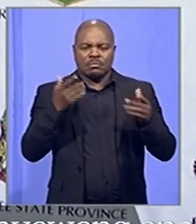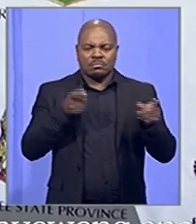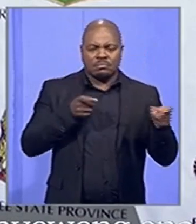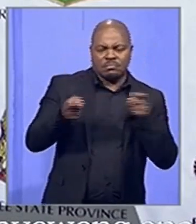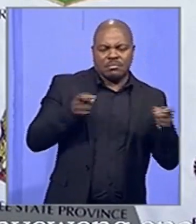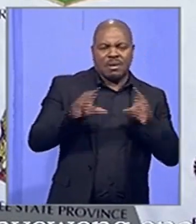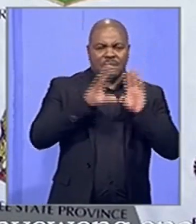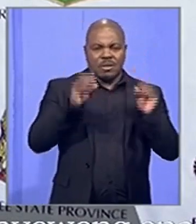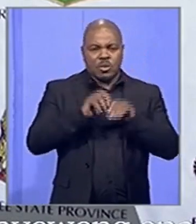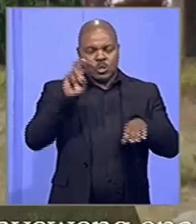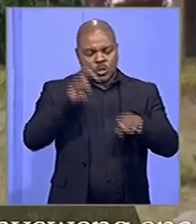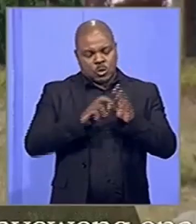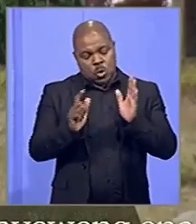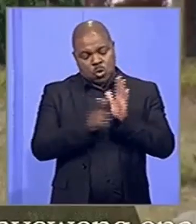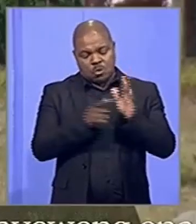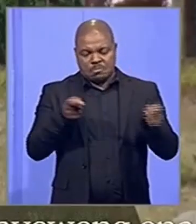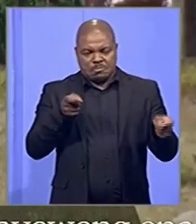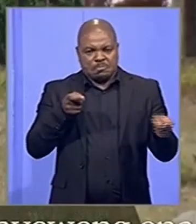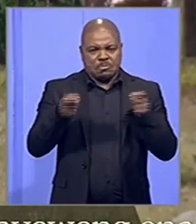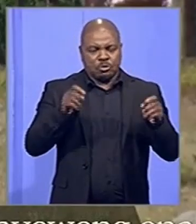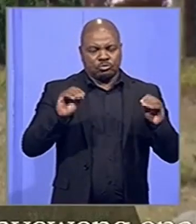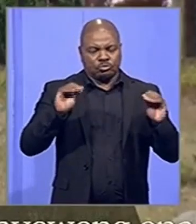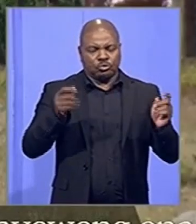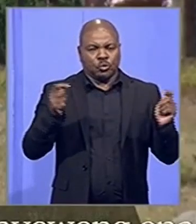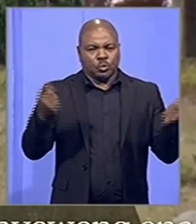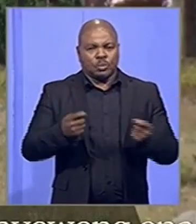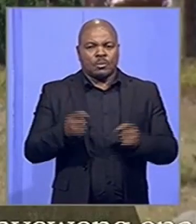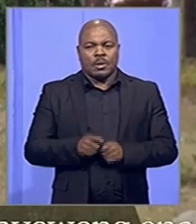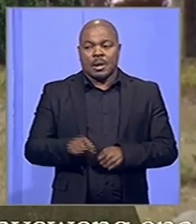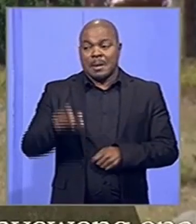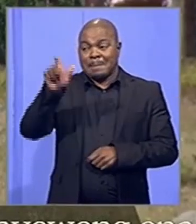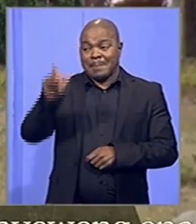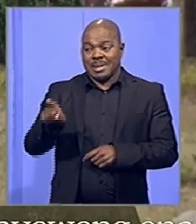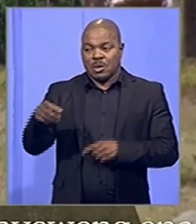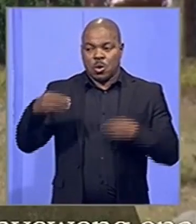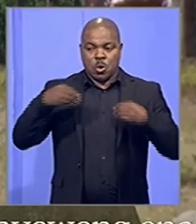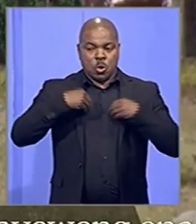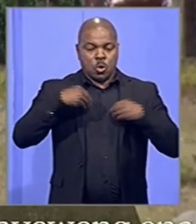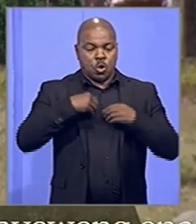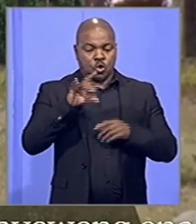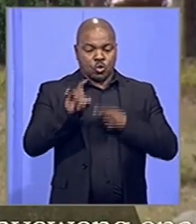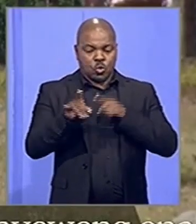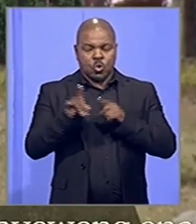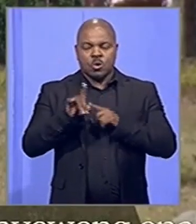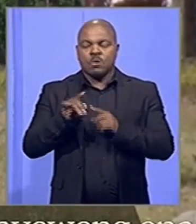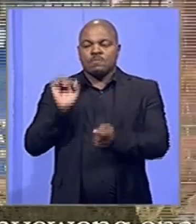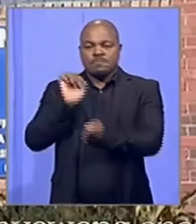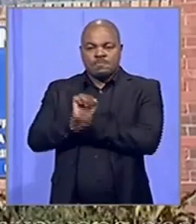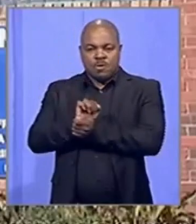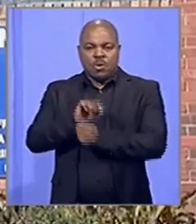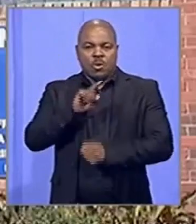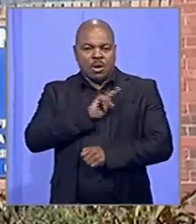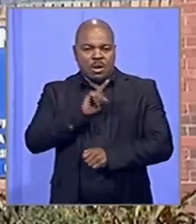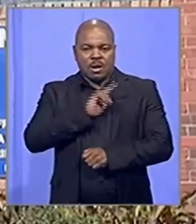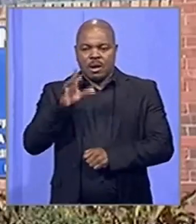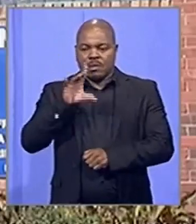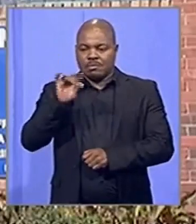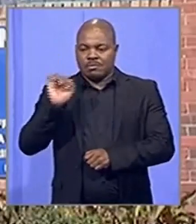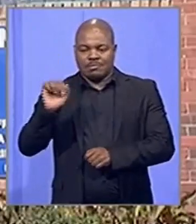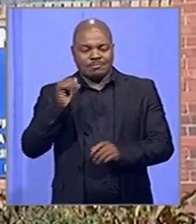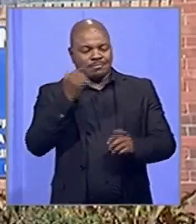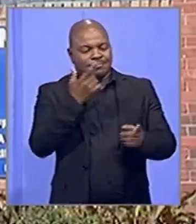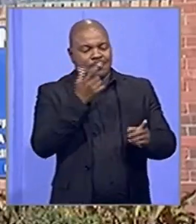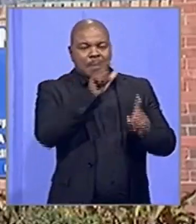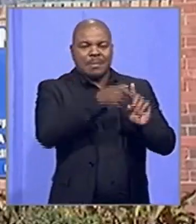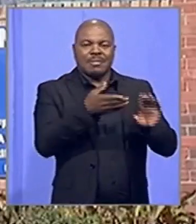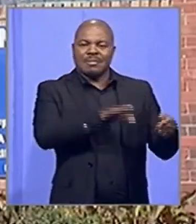tisitswe re tlo tisa melawana yo. Monga dintja tsena o tlositswe ka polao ntle le maikemisetso. Makgala Masiteng,